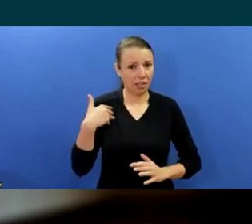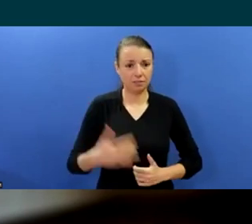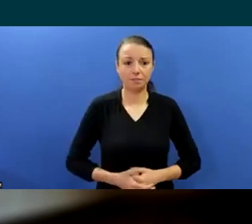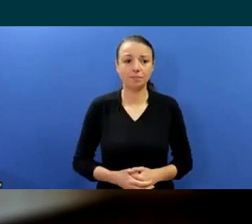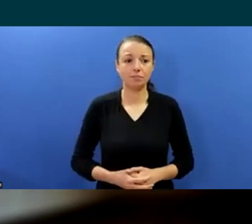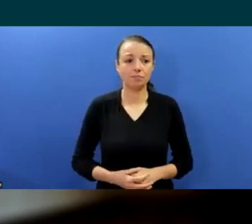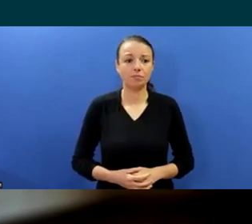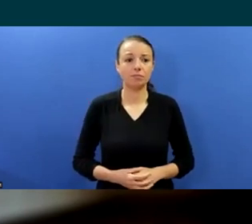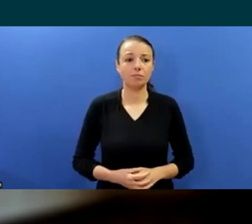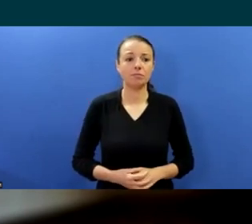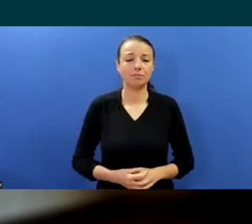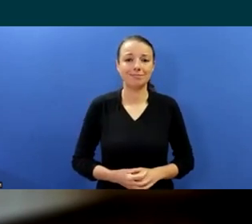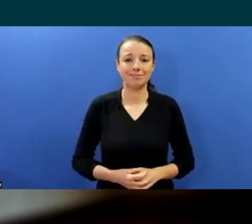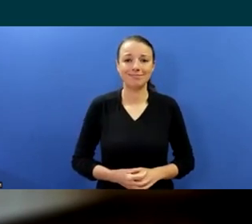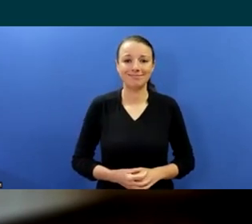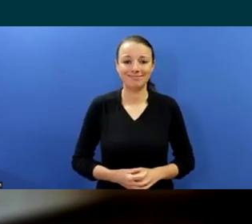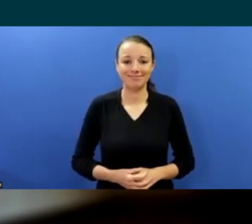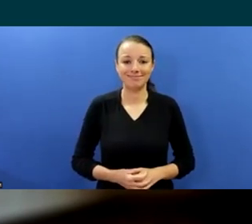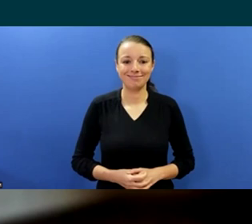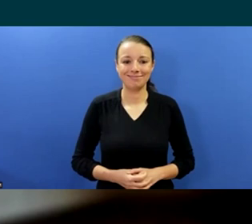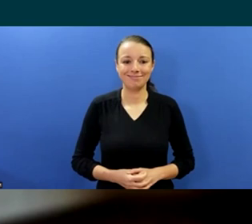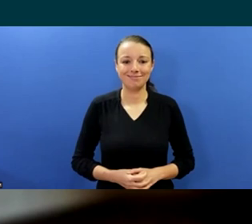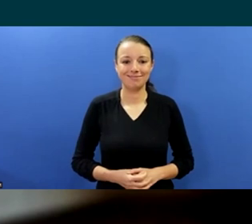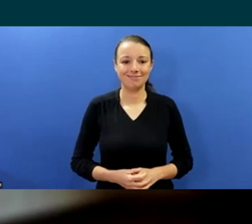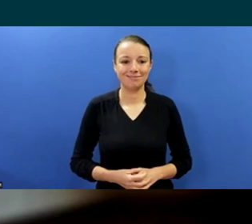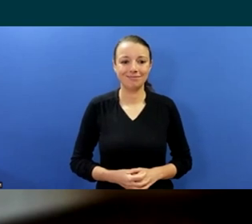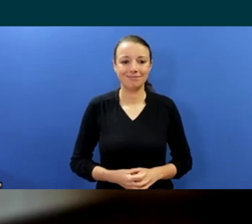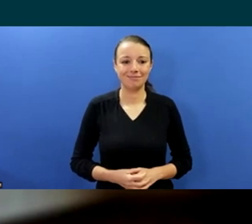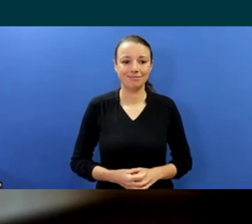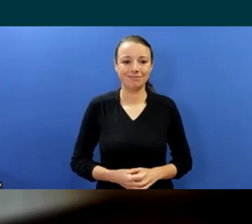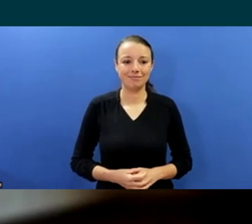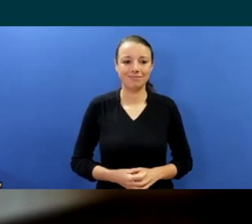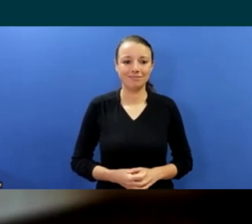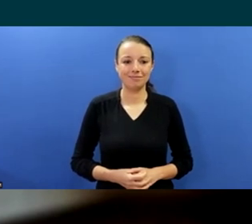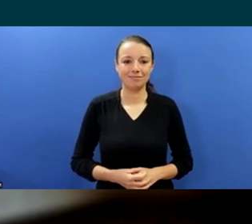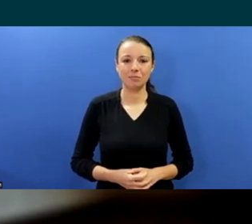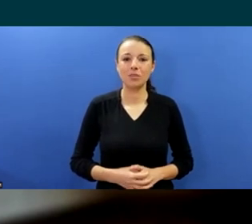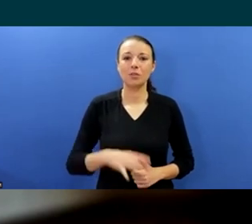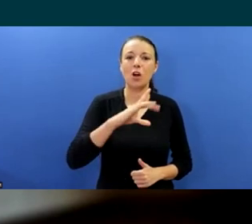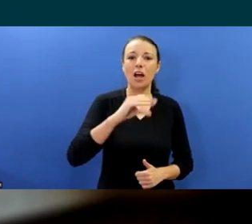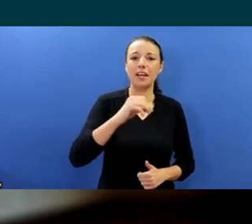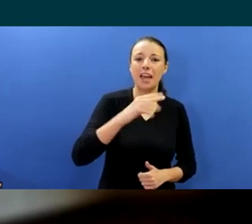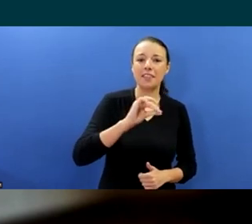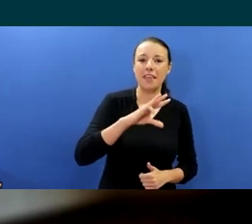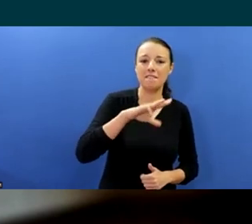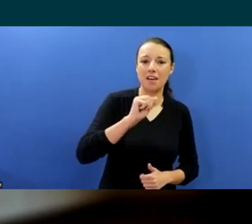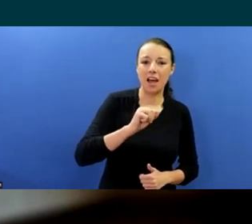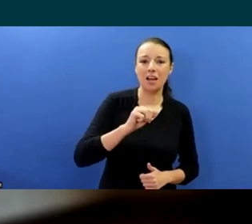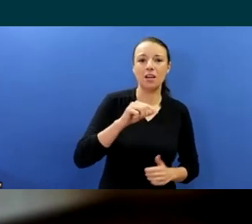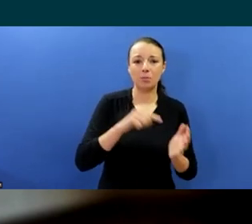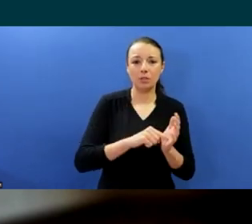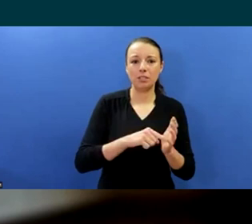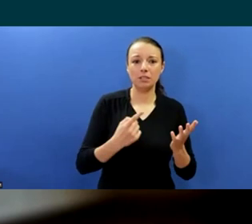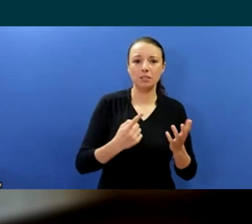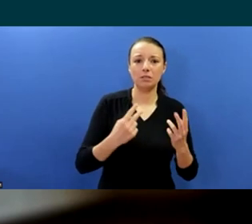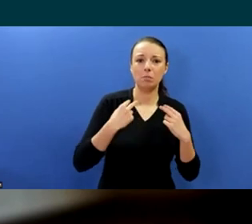counterpower to the Protestant Geneva. It's a small city actually. It's within a larger urban ensemble, but it's a very